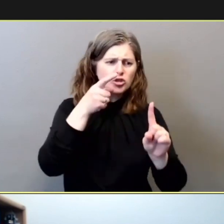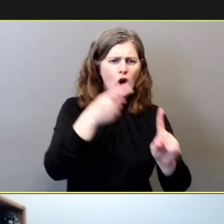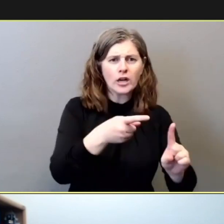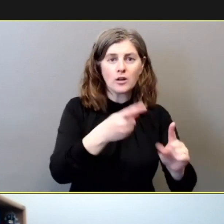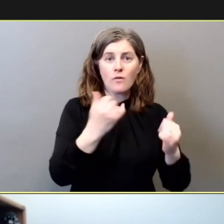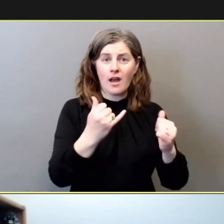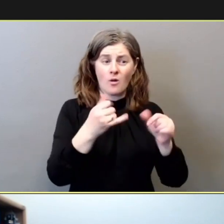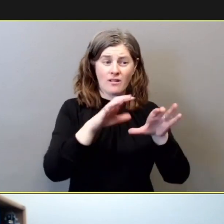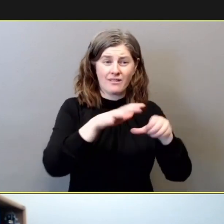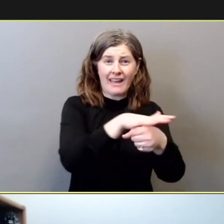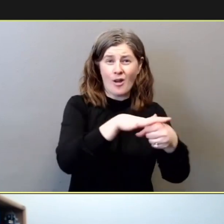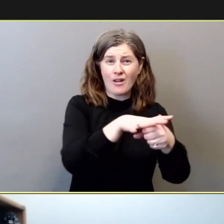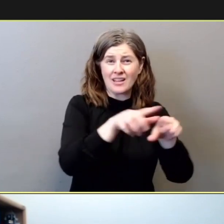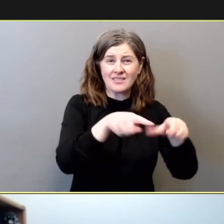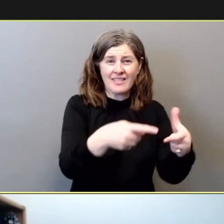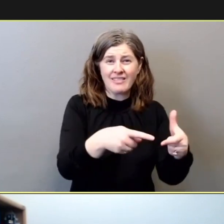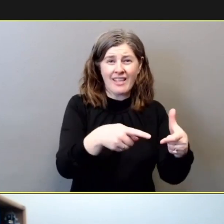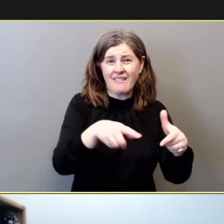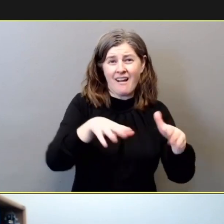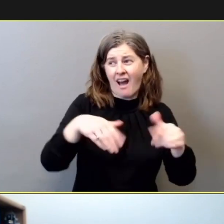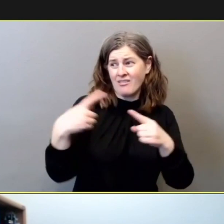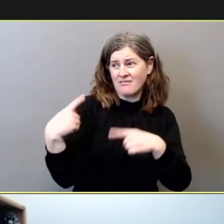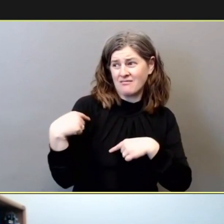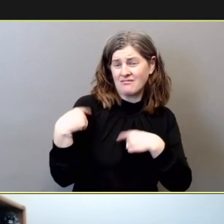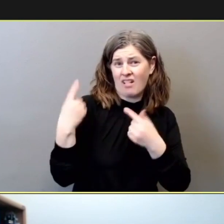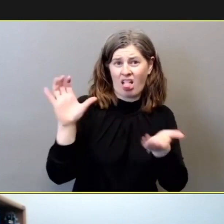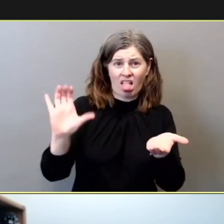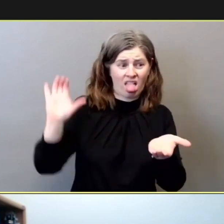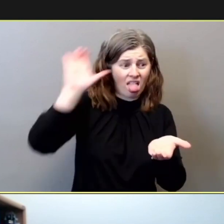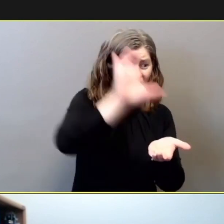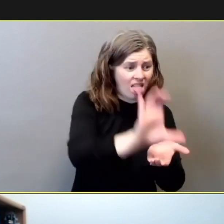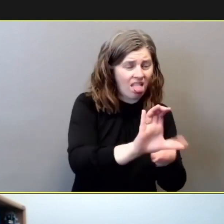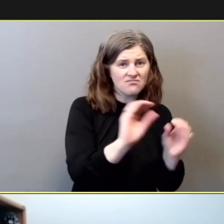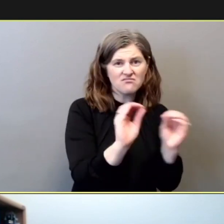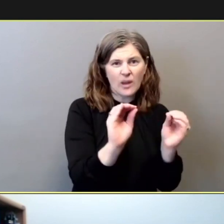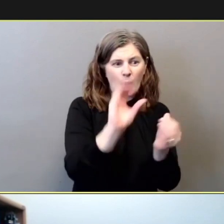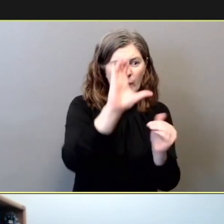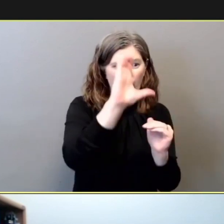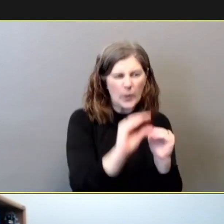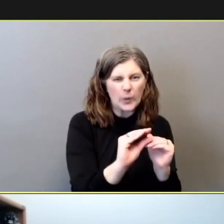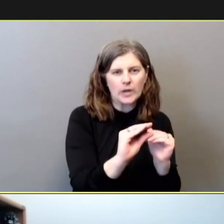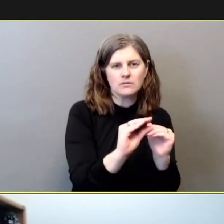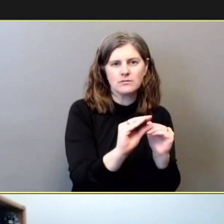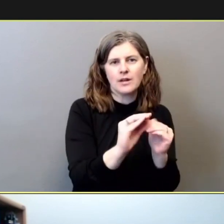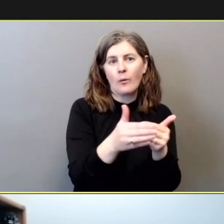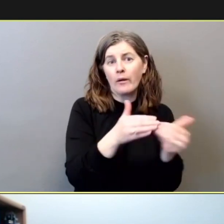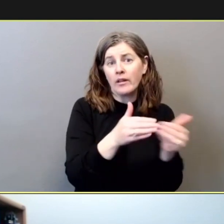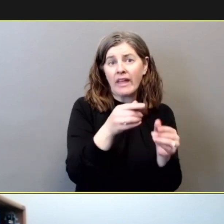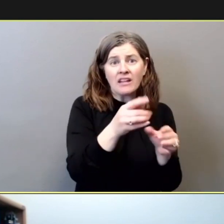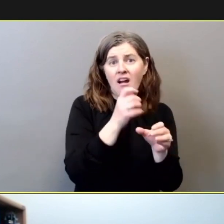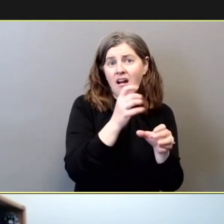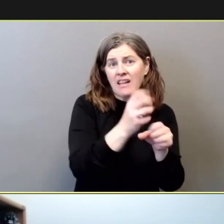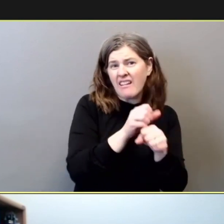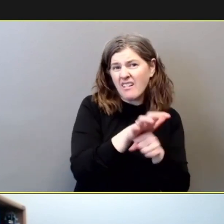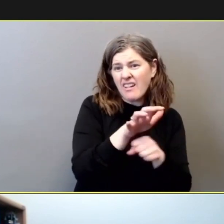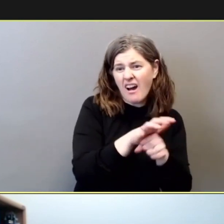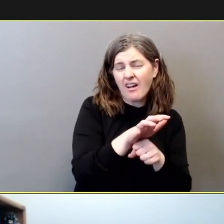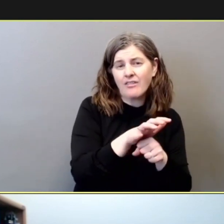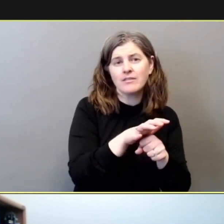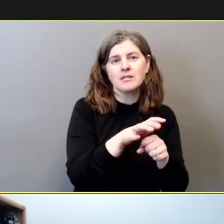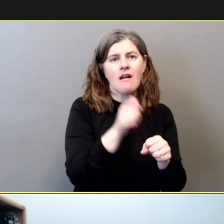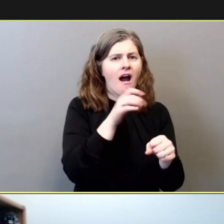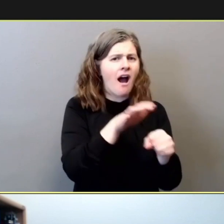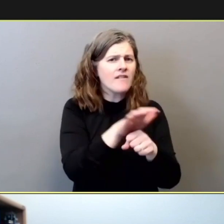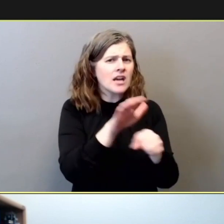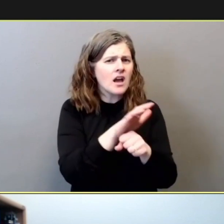now counties that have not received large amounts of doses in the past, whether it be because of not having